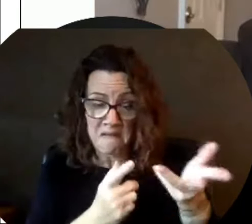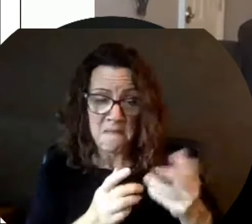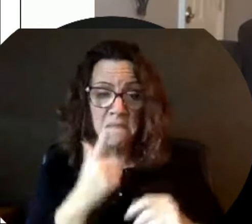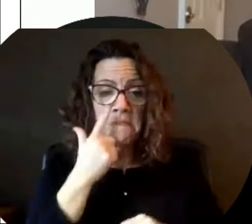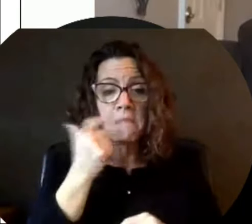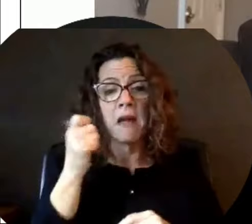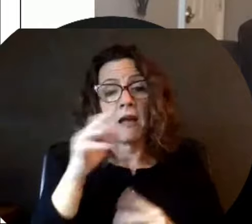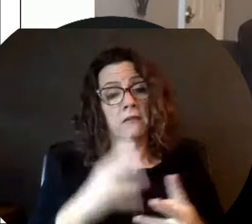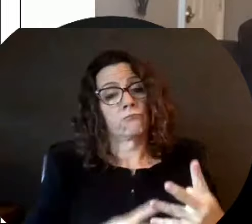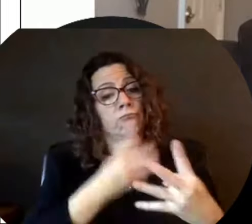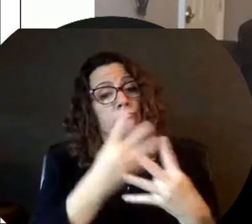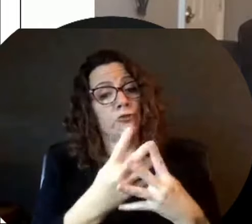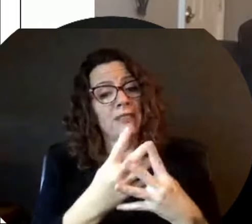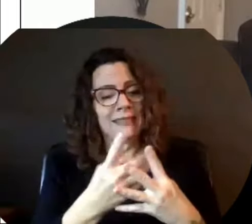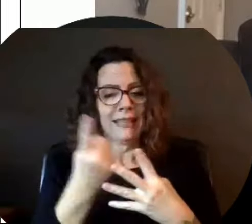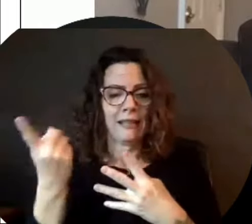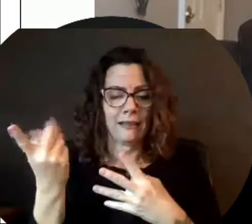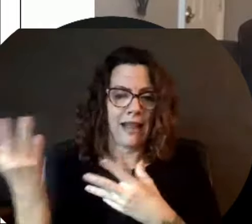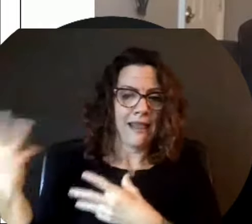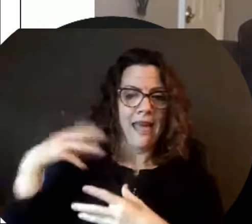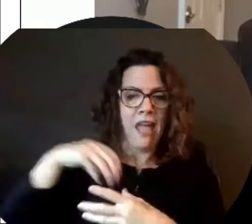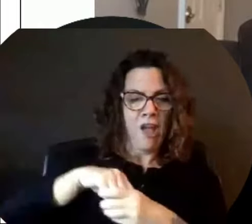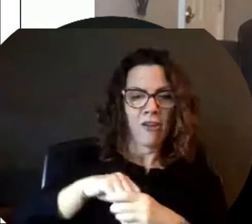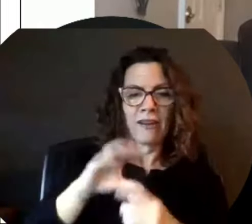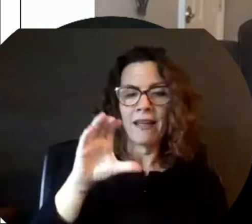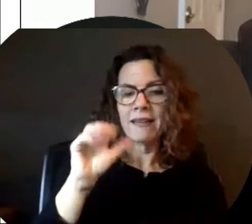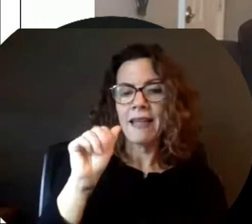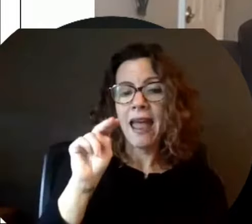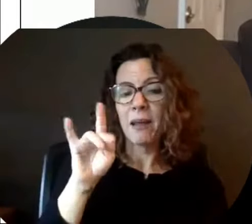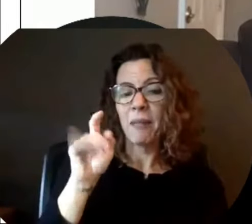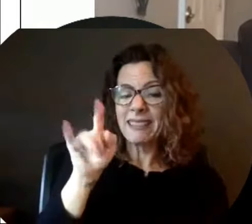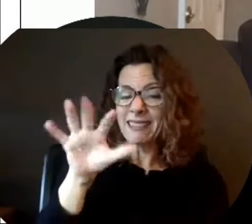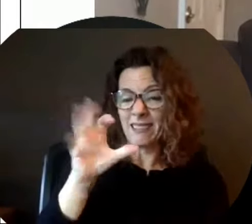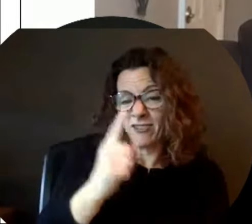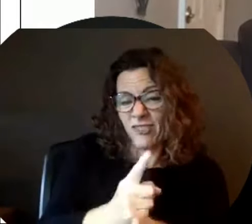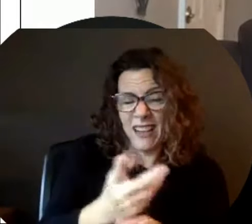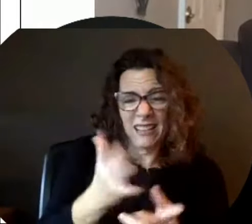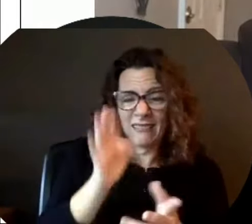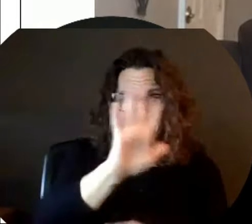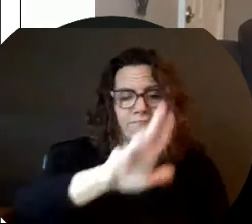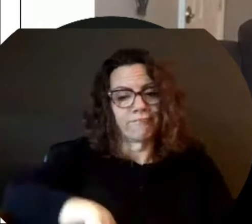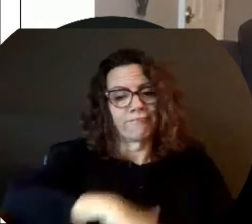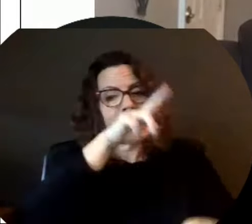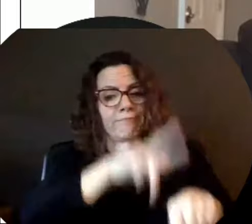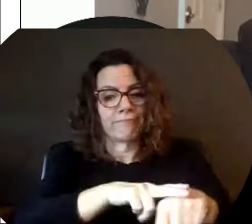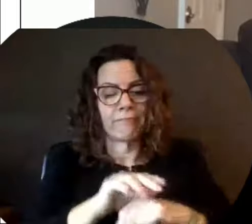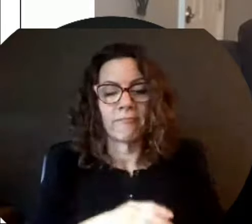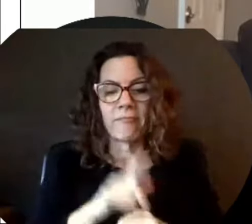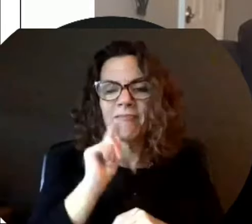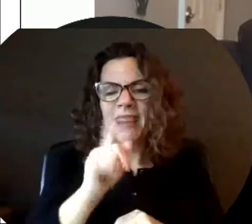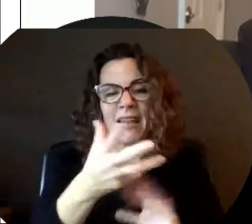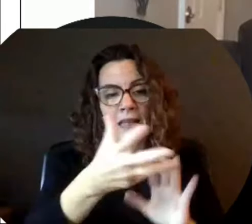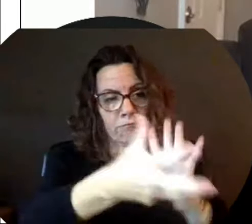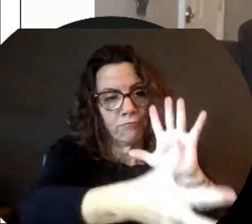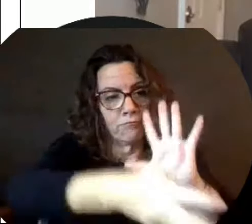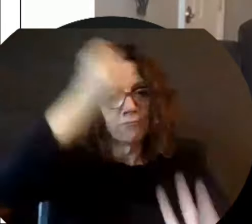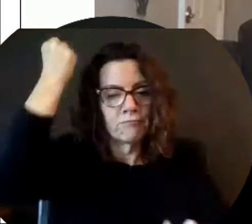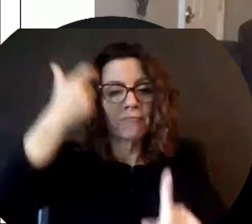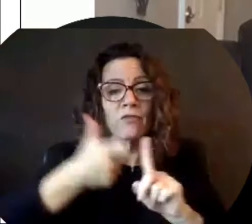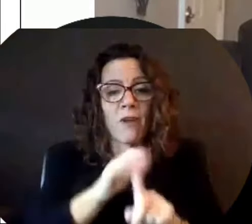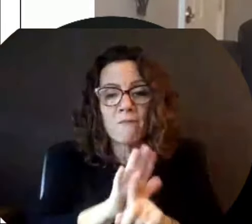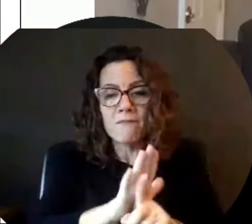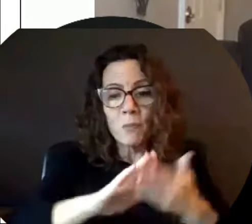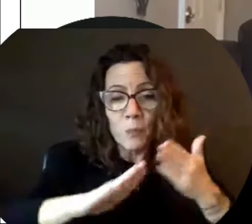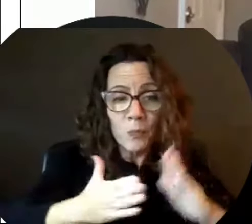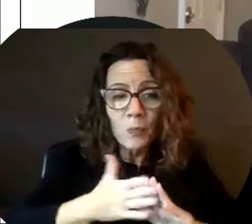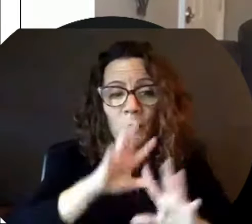from our community and they devour you into the system that then it uses and devours your labor, devours your very existence, not just your labor, but your